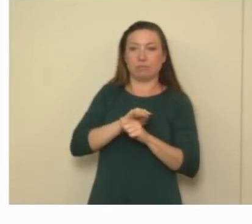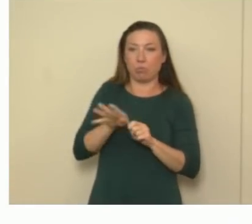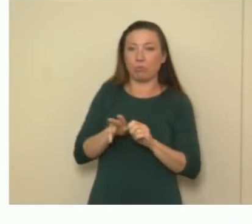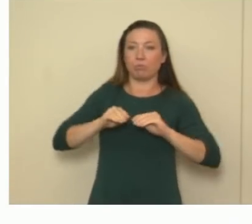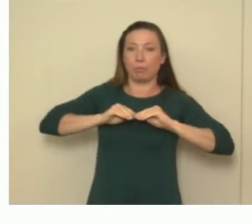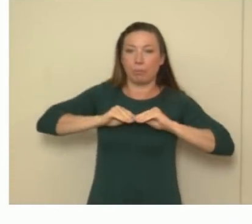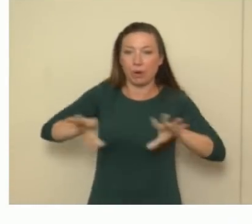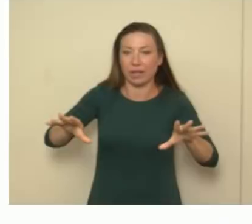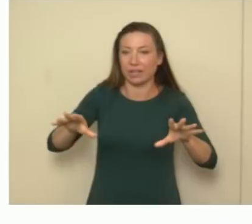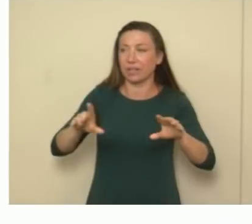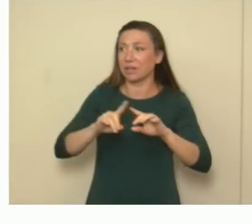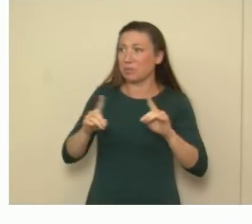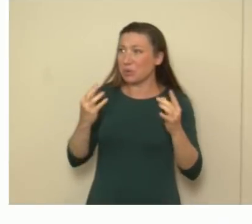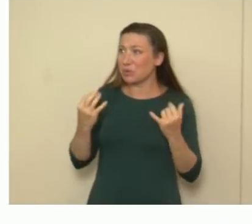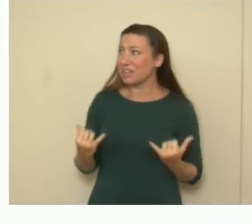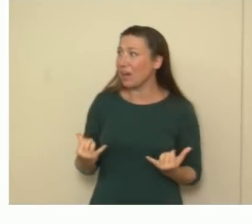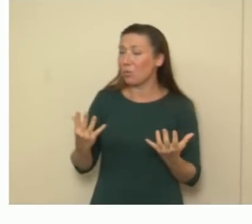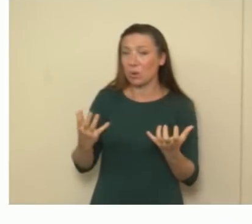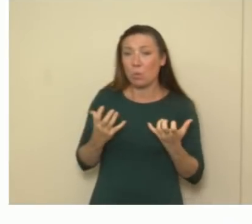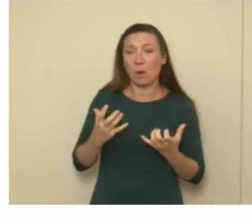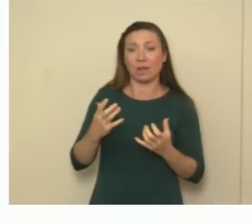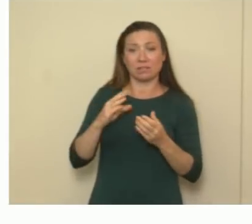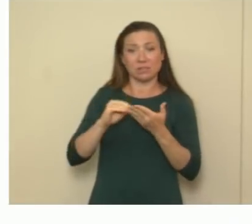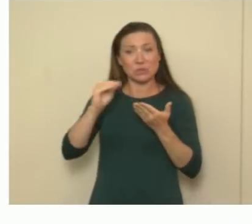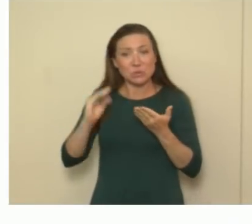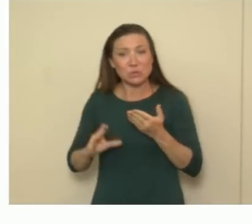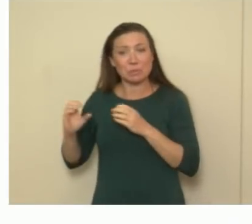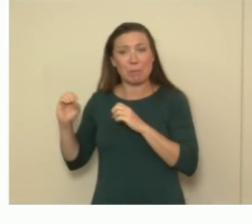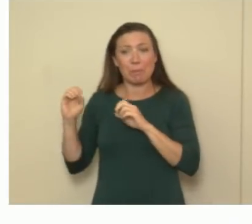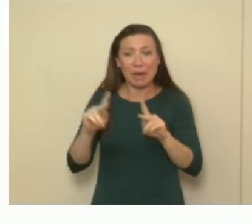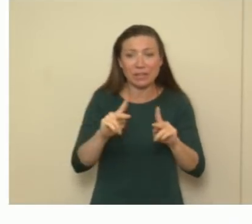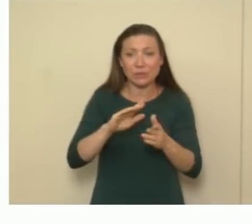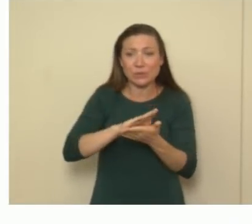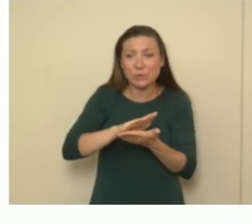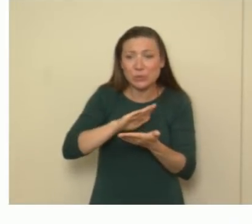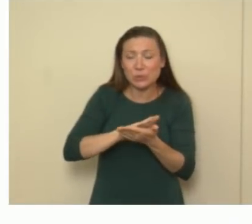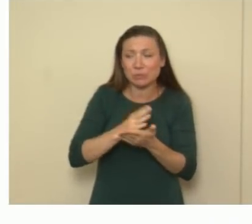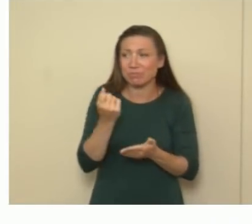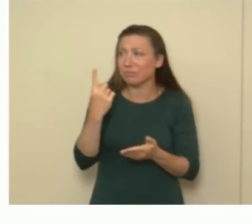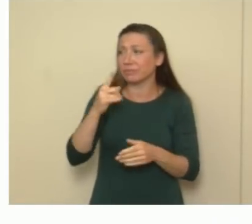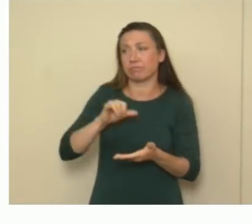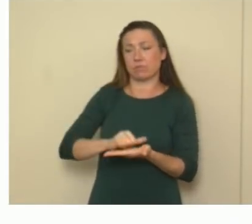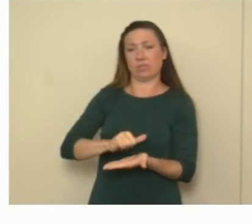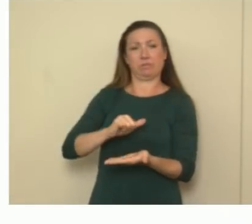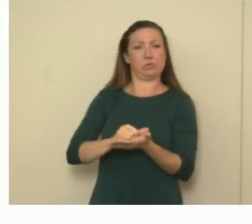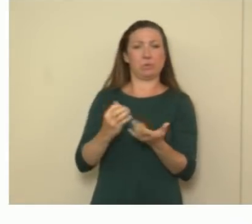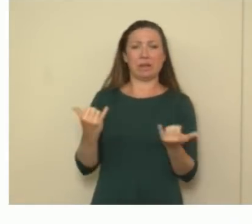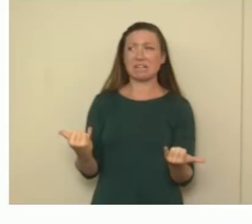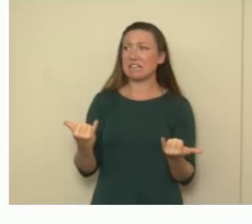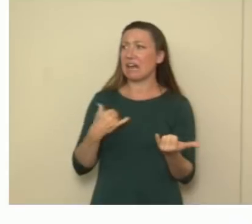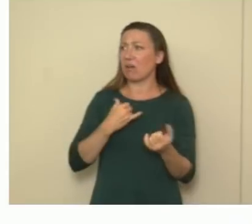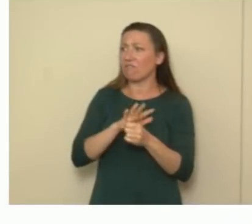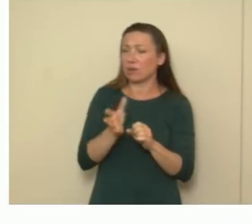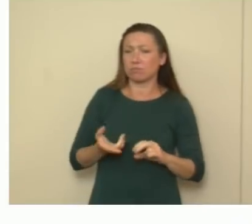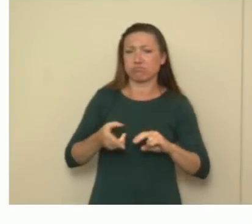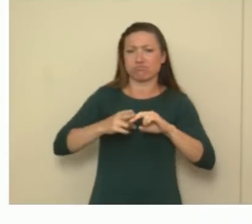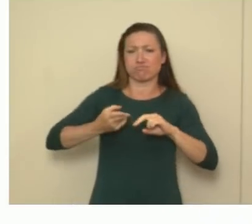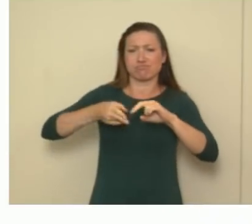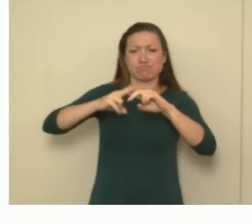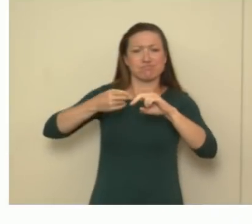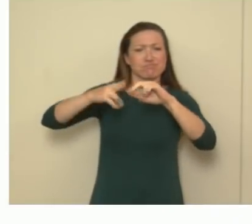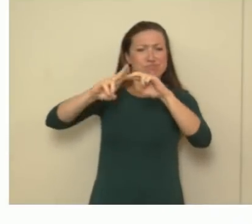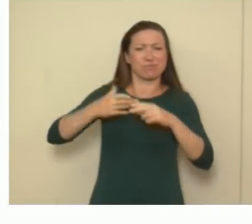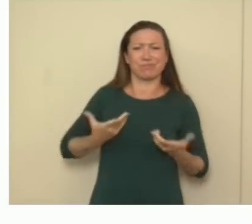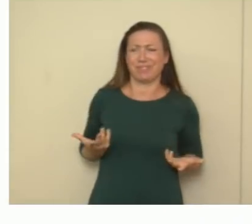week to send kids back to school if the virus cases keep growing. And we can't afford the results that Texas and Arizona